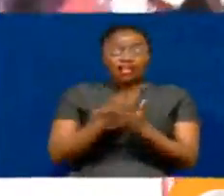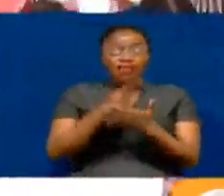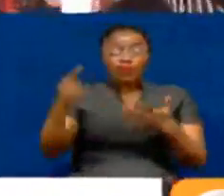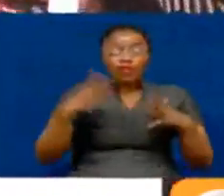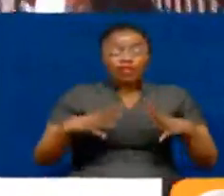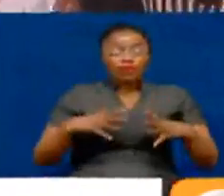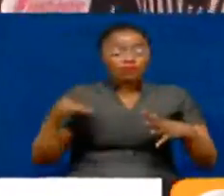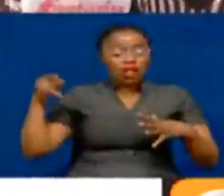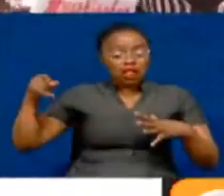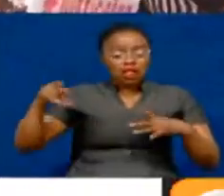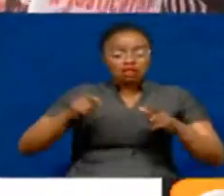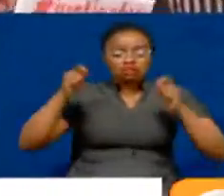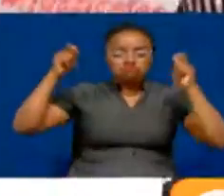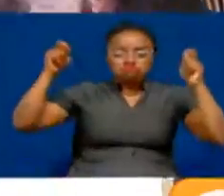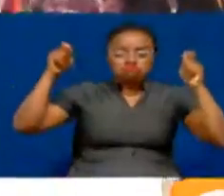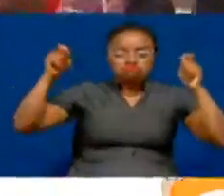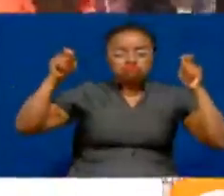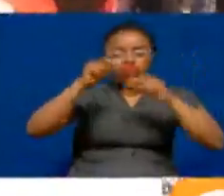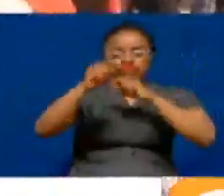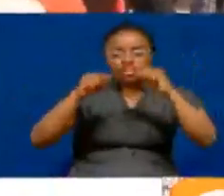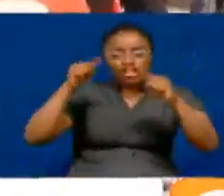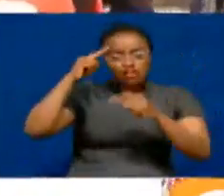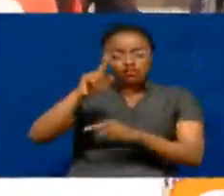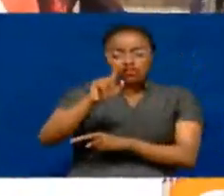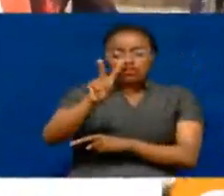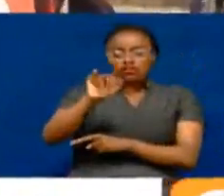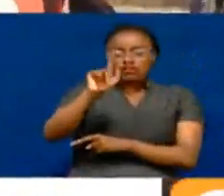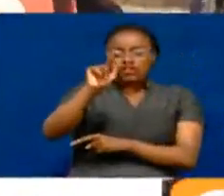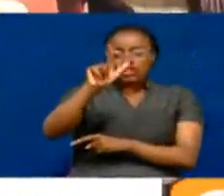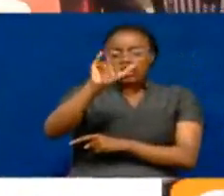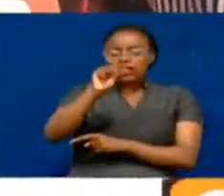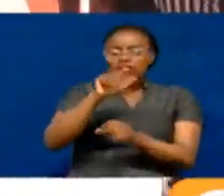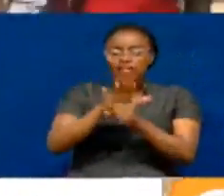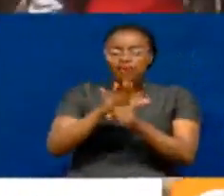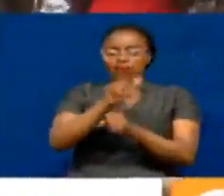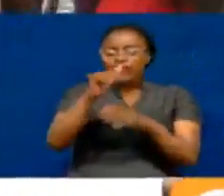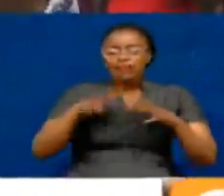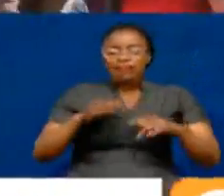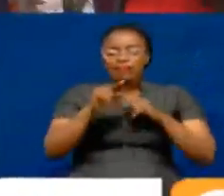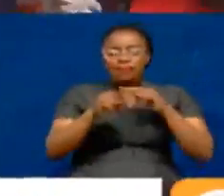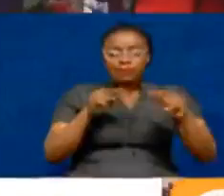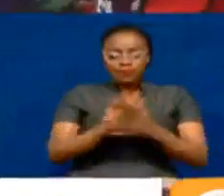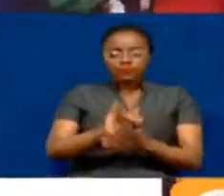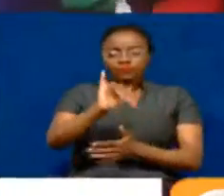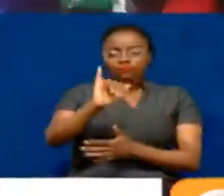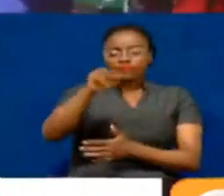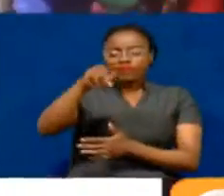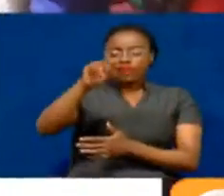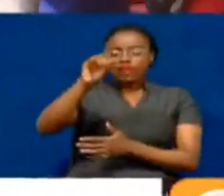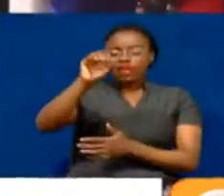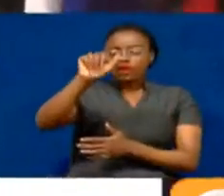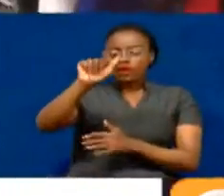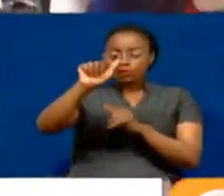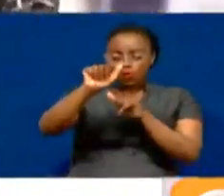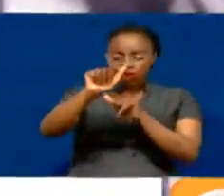to the streets to protest the killing of Vitalis Okinda and many others in the past. The Independent Policing